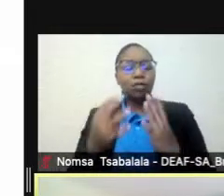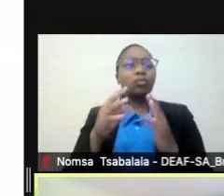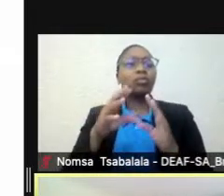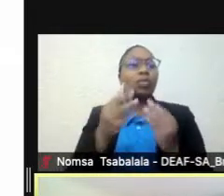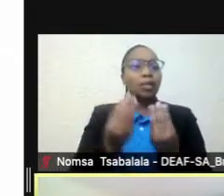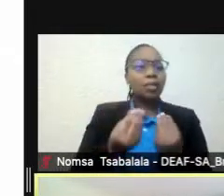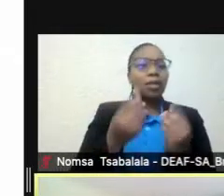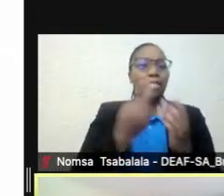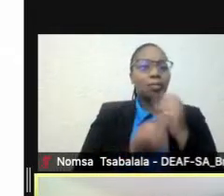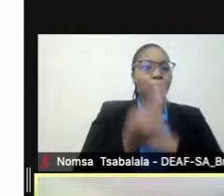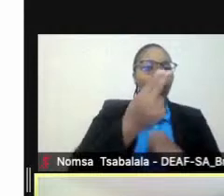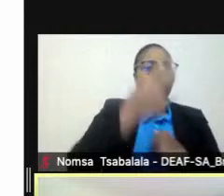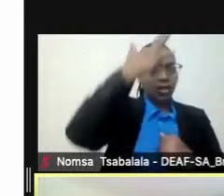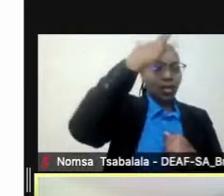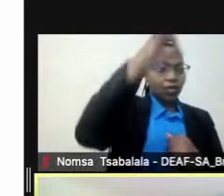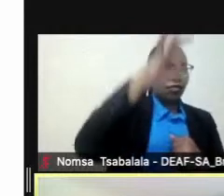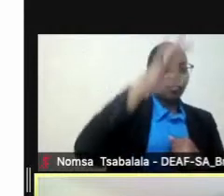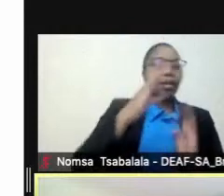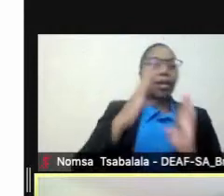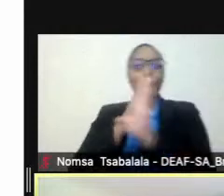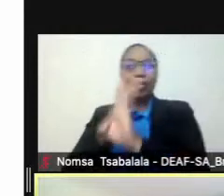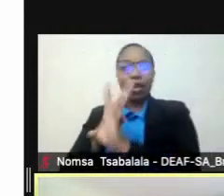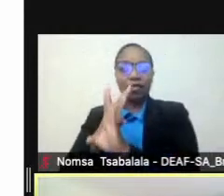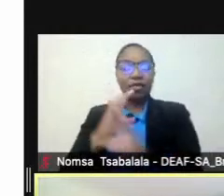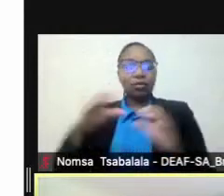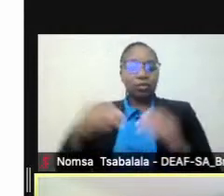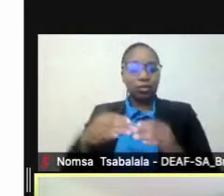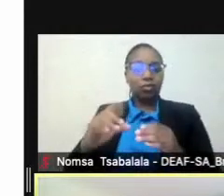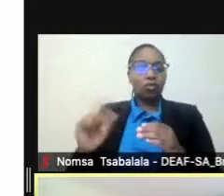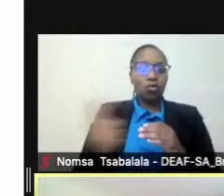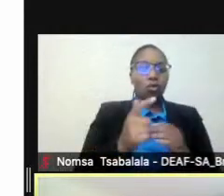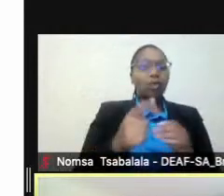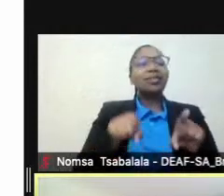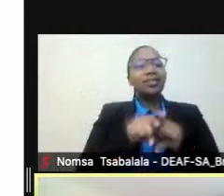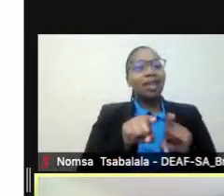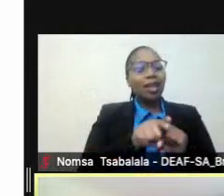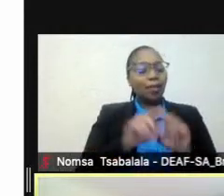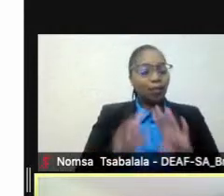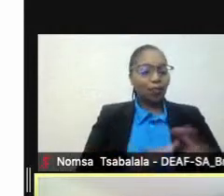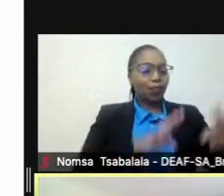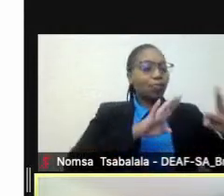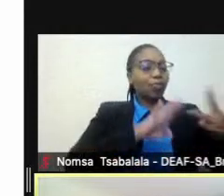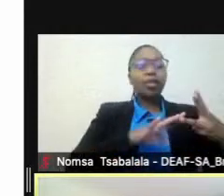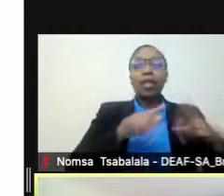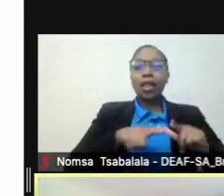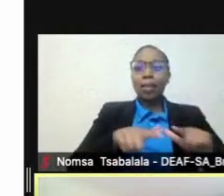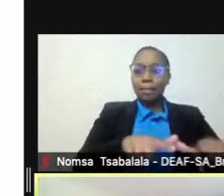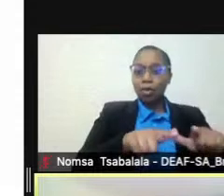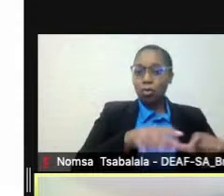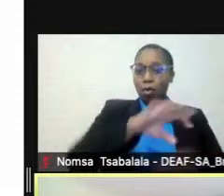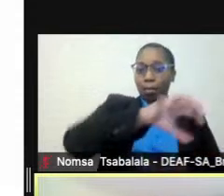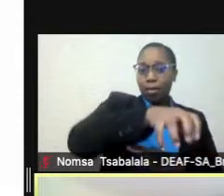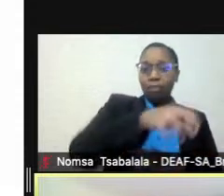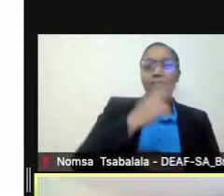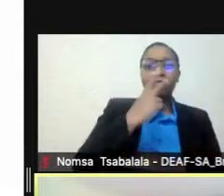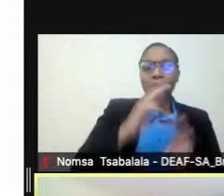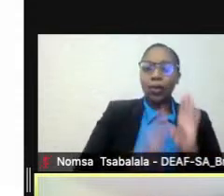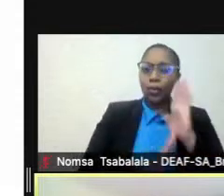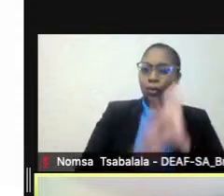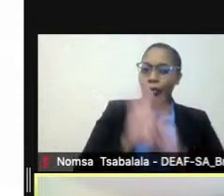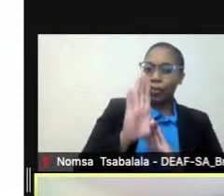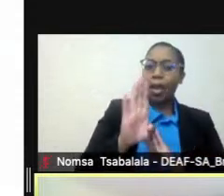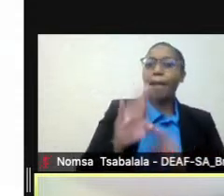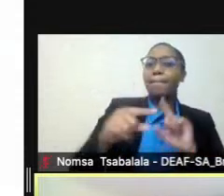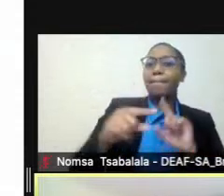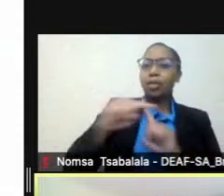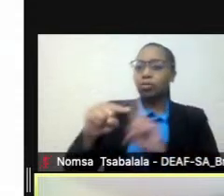and in all of the districts. Similarly in Limpopo, also seeing the sharp rise, positivity rates up, and